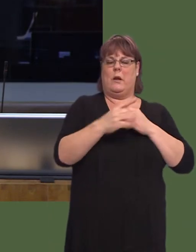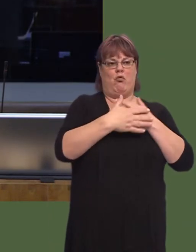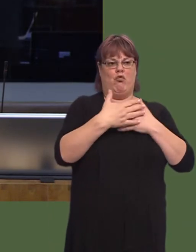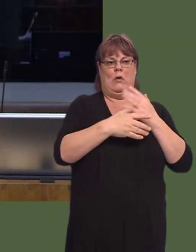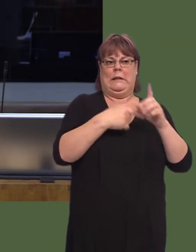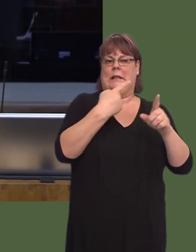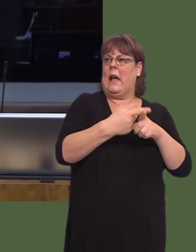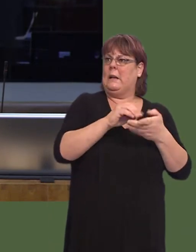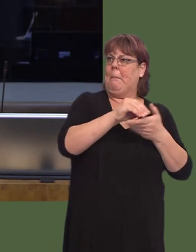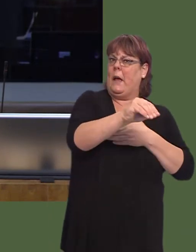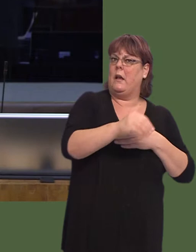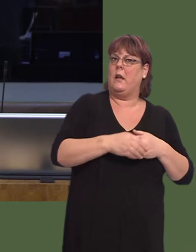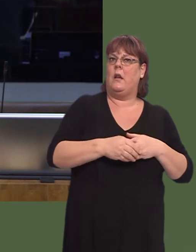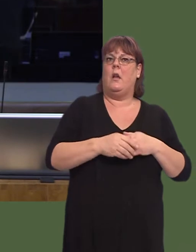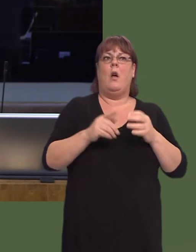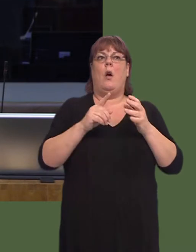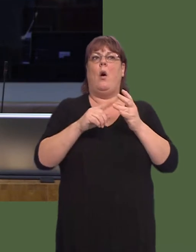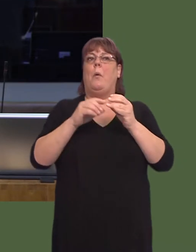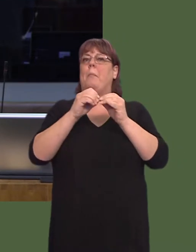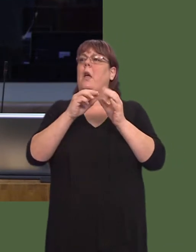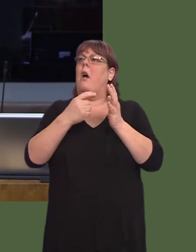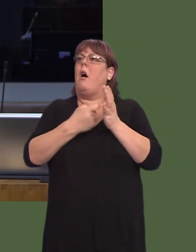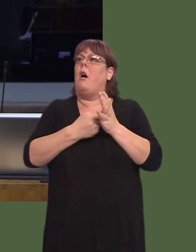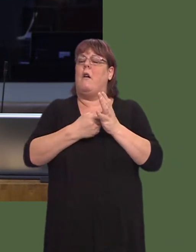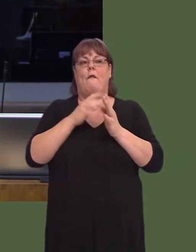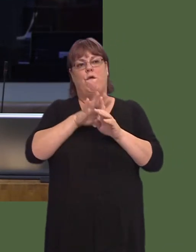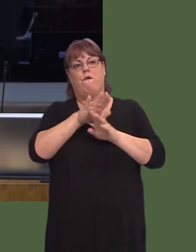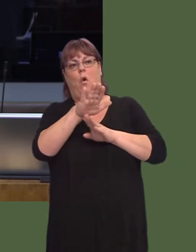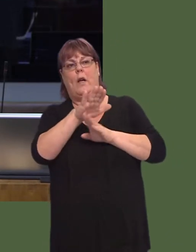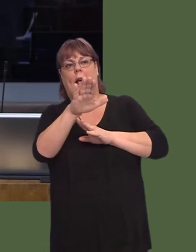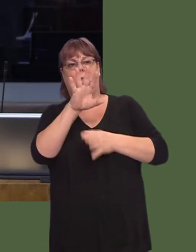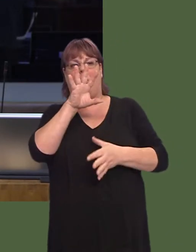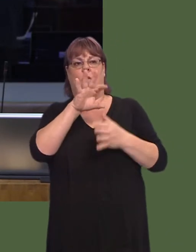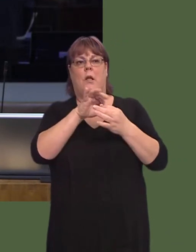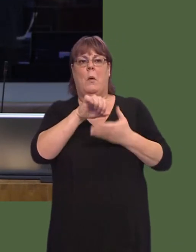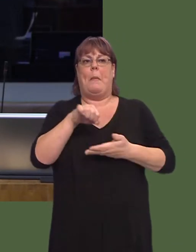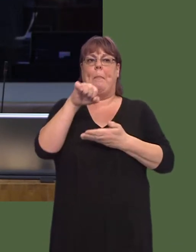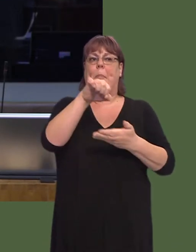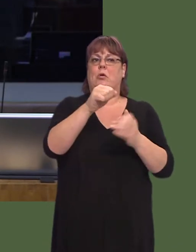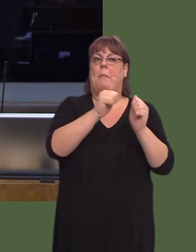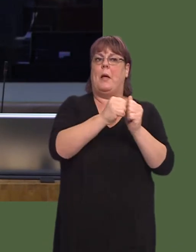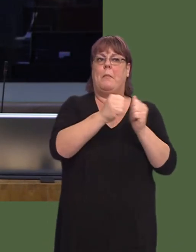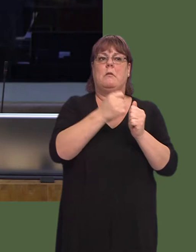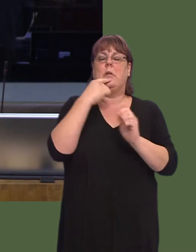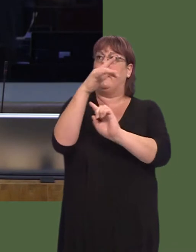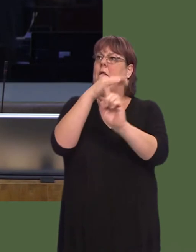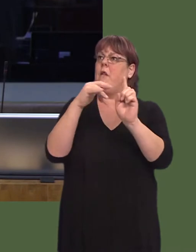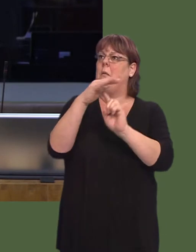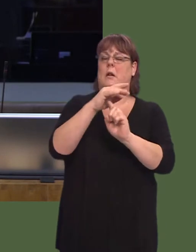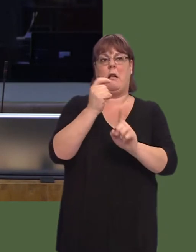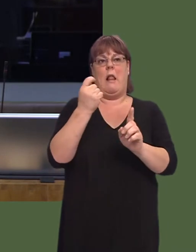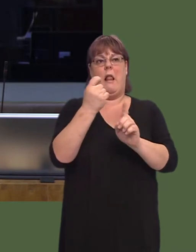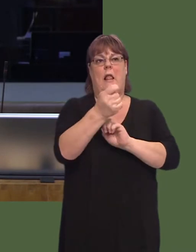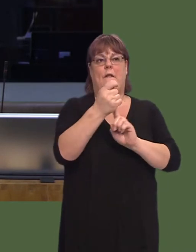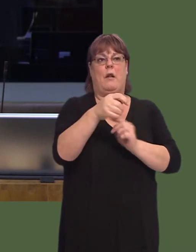are at the minute, things are going to get worse because the OBR forecasts, which accompanied the budget papers this year, show that environmental levies will